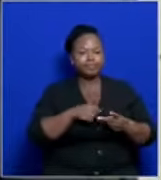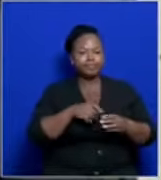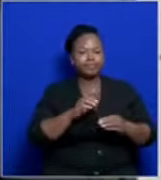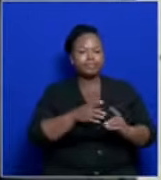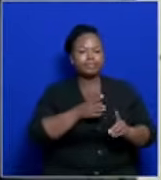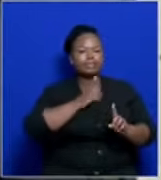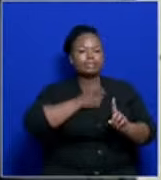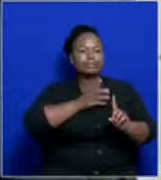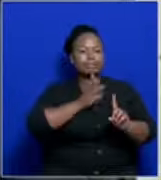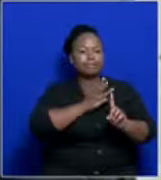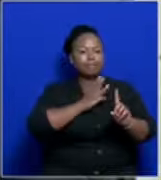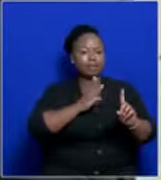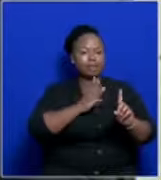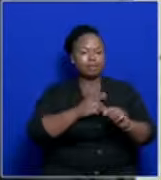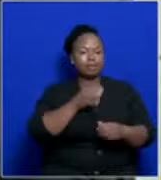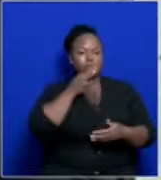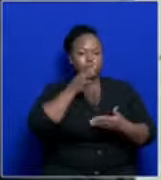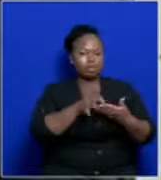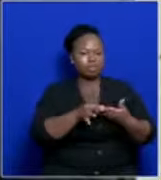still awaited.